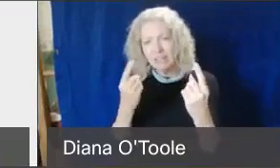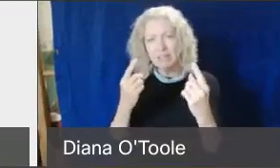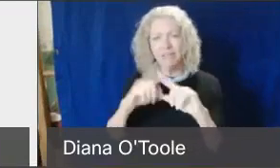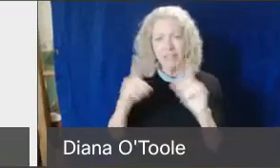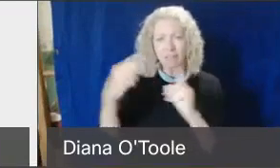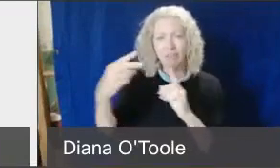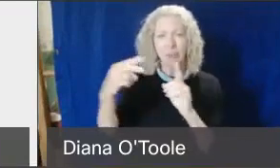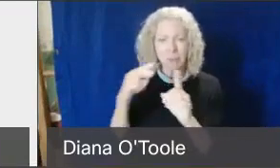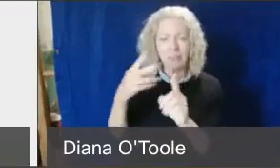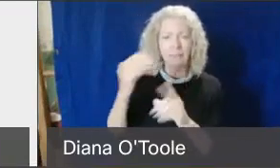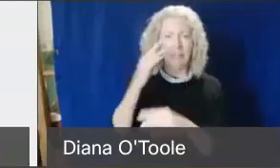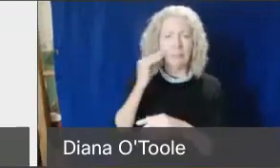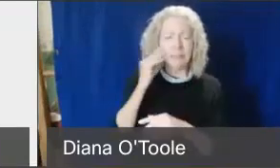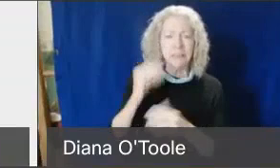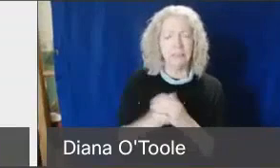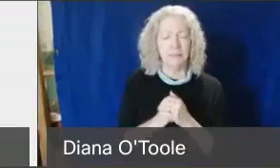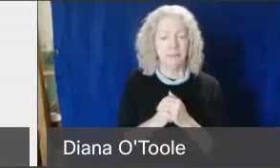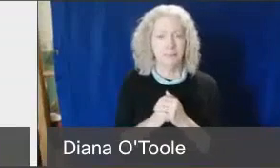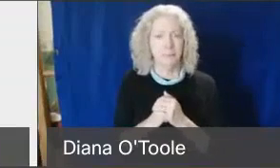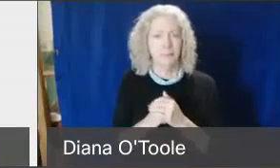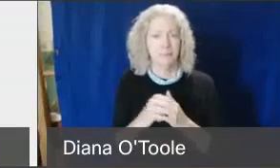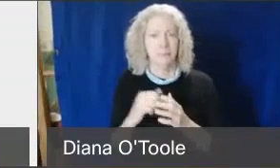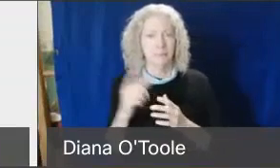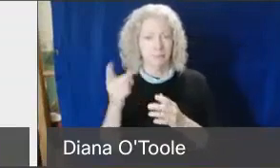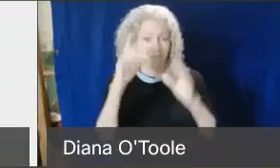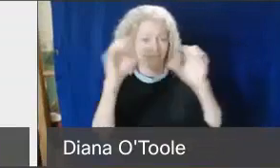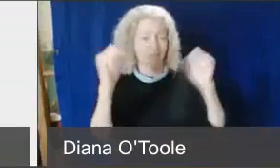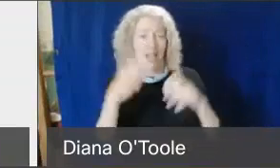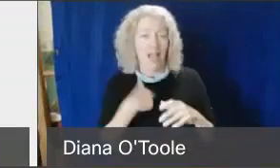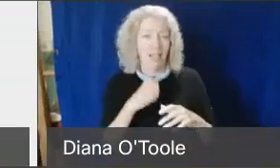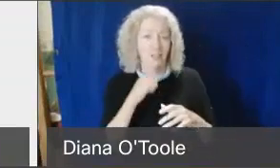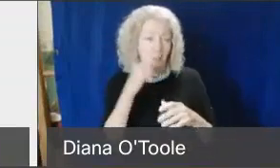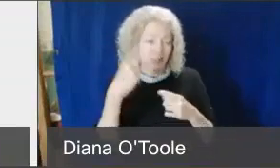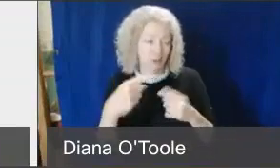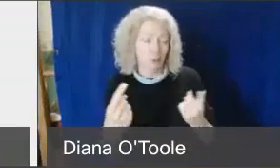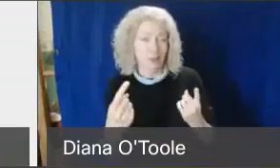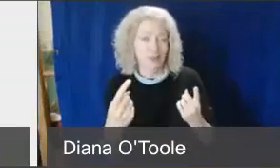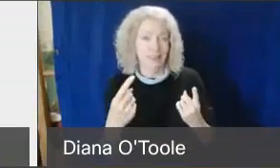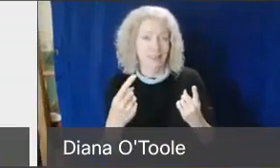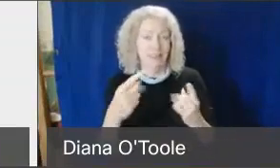experiences. Well, I don't disagree. Reading books gives you